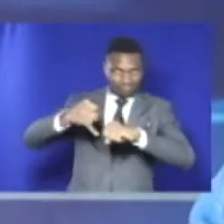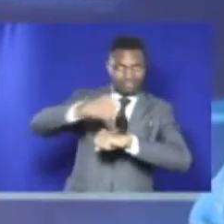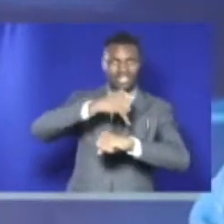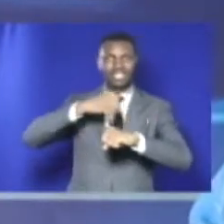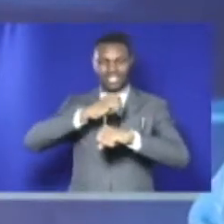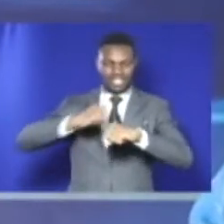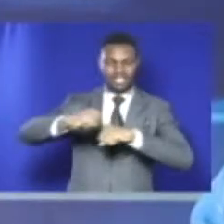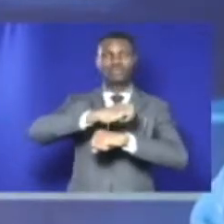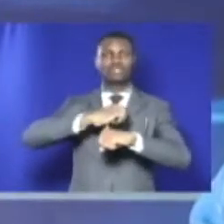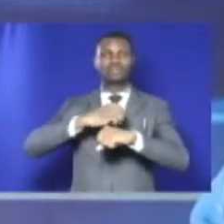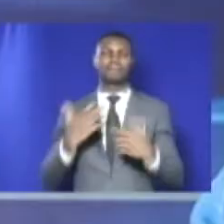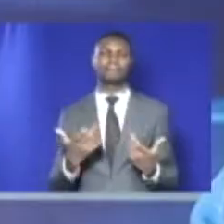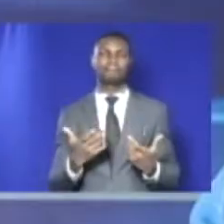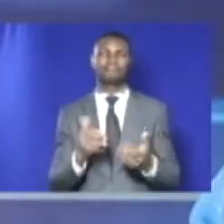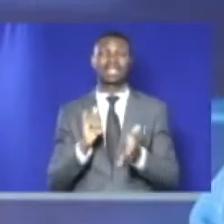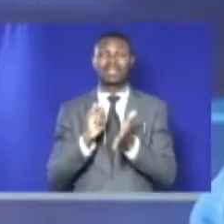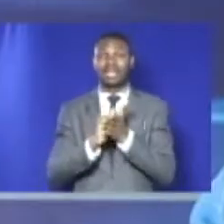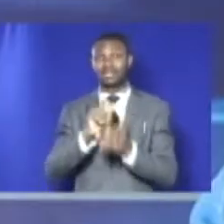of